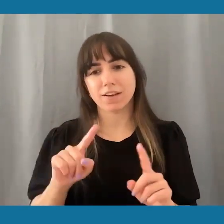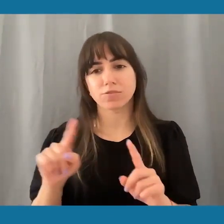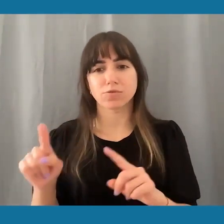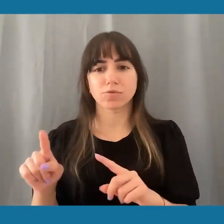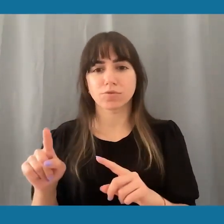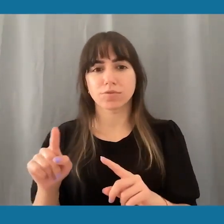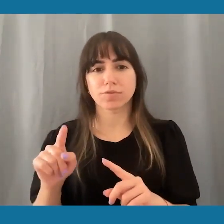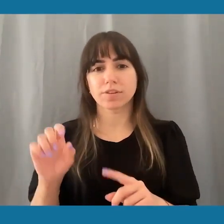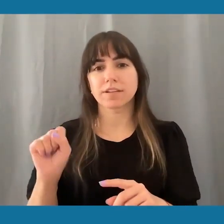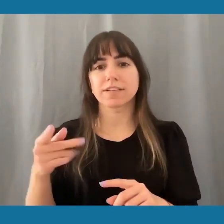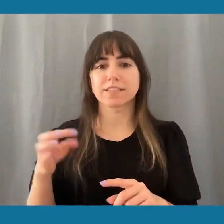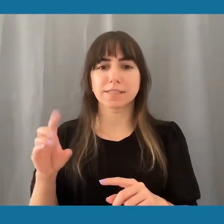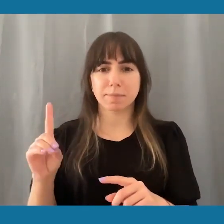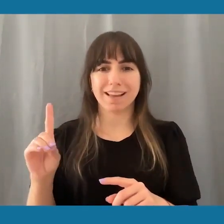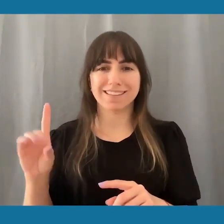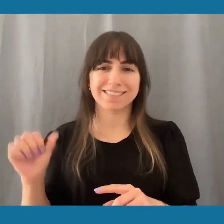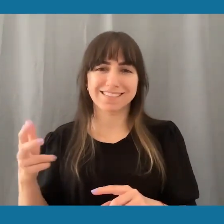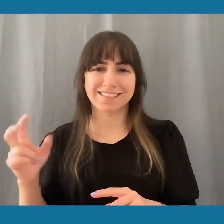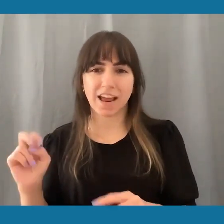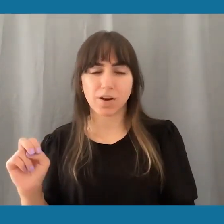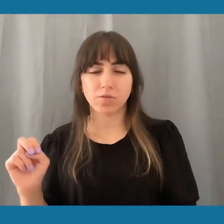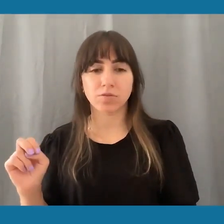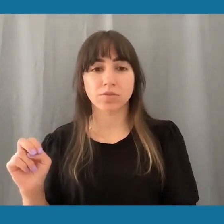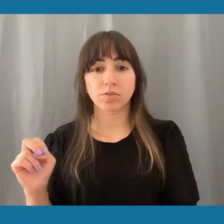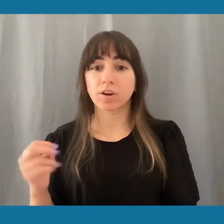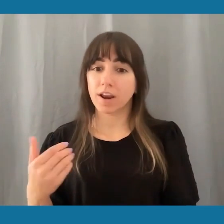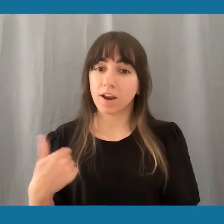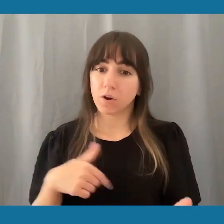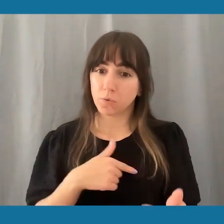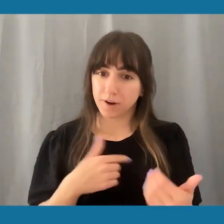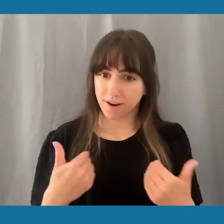less 23 years ago. But